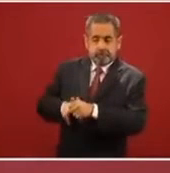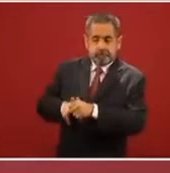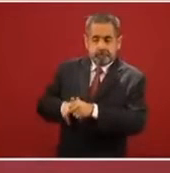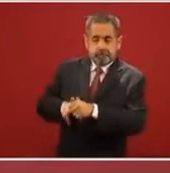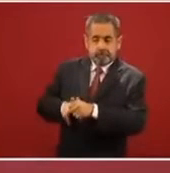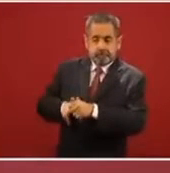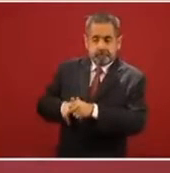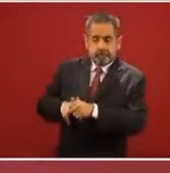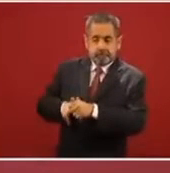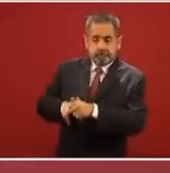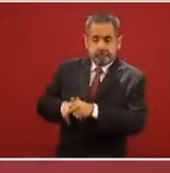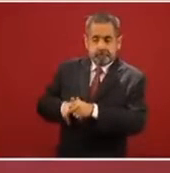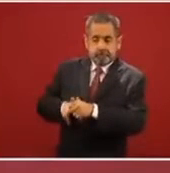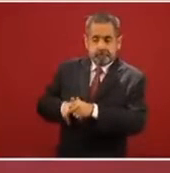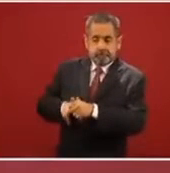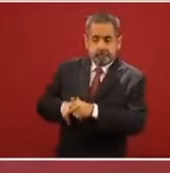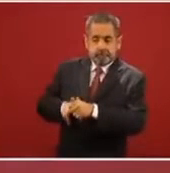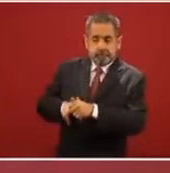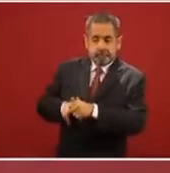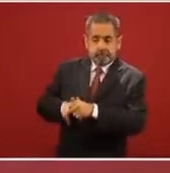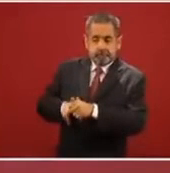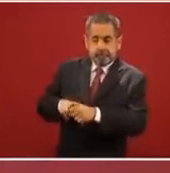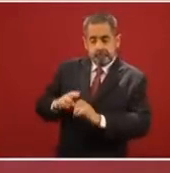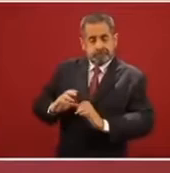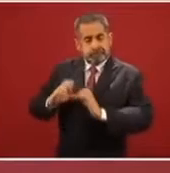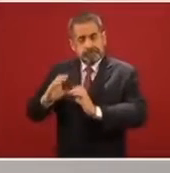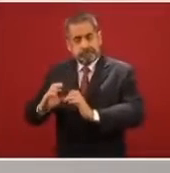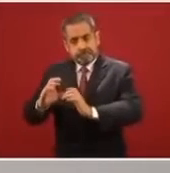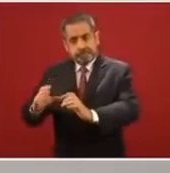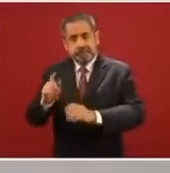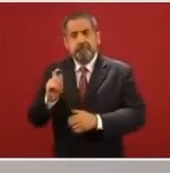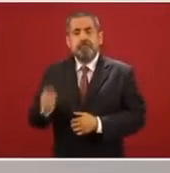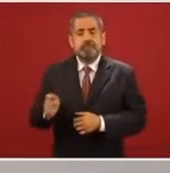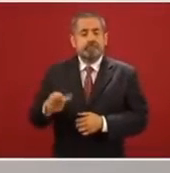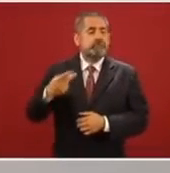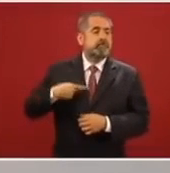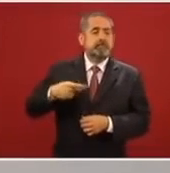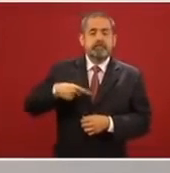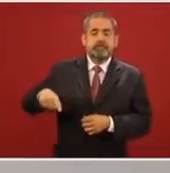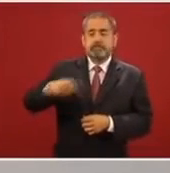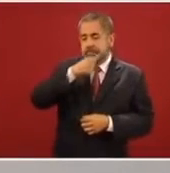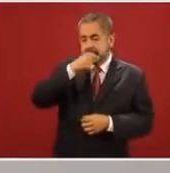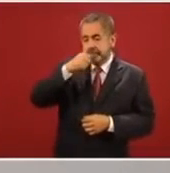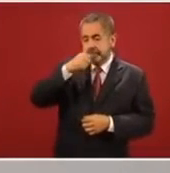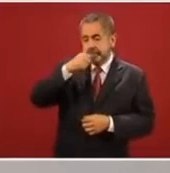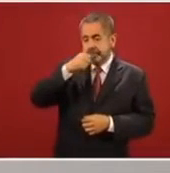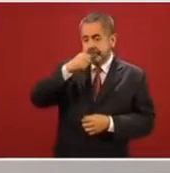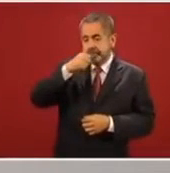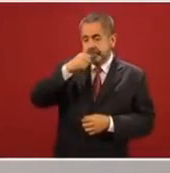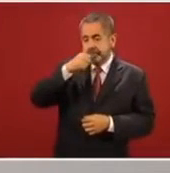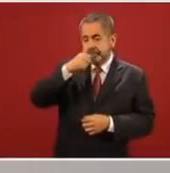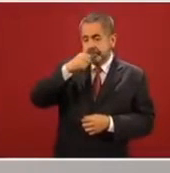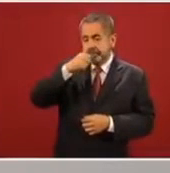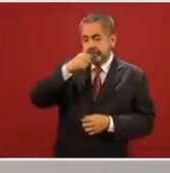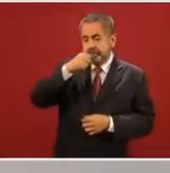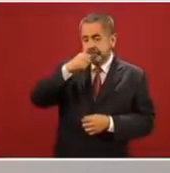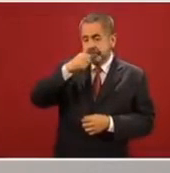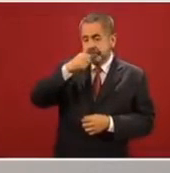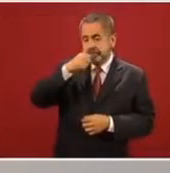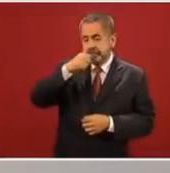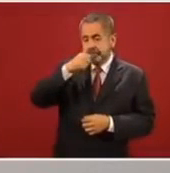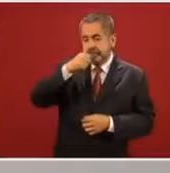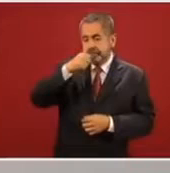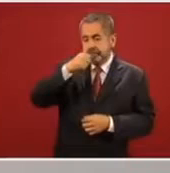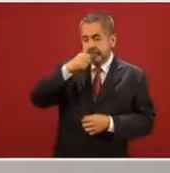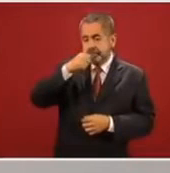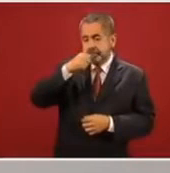the need to be cared for in a specific manner, que son las personas adultas mayores, and these are the